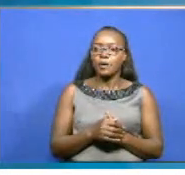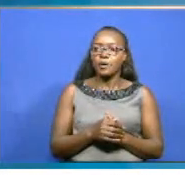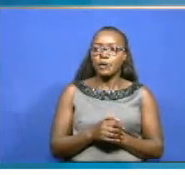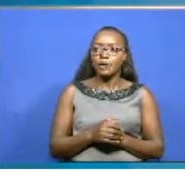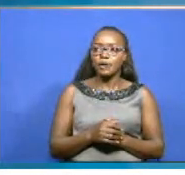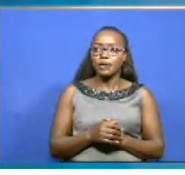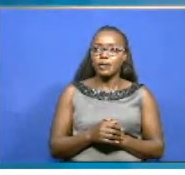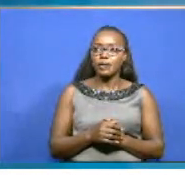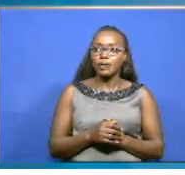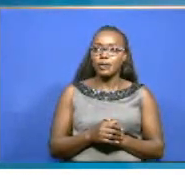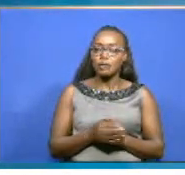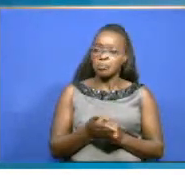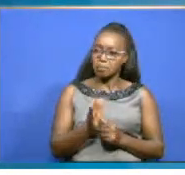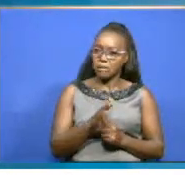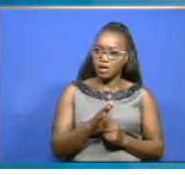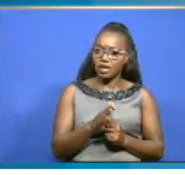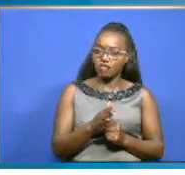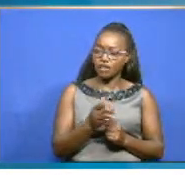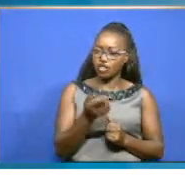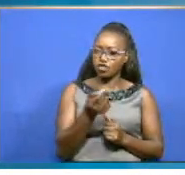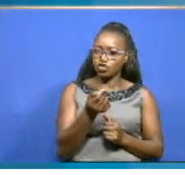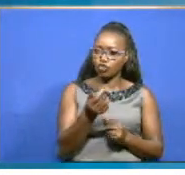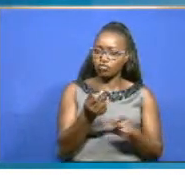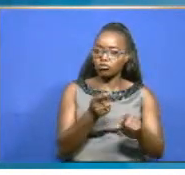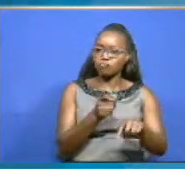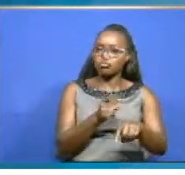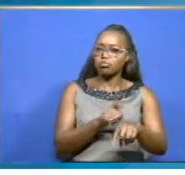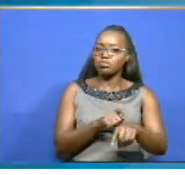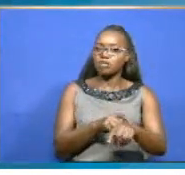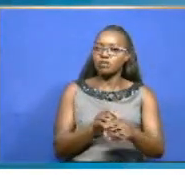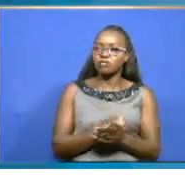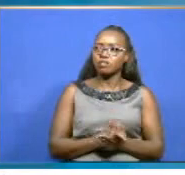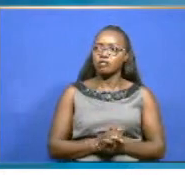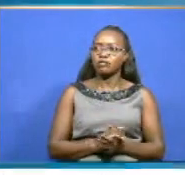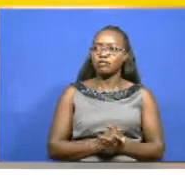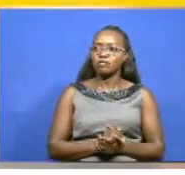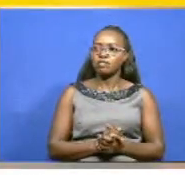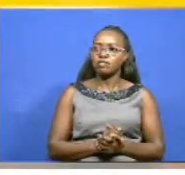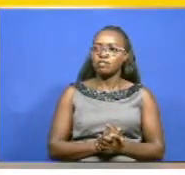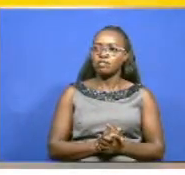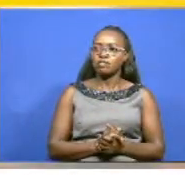on Facebook. We are coming back to pick up this conversation on the other side of the break.